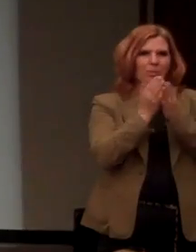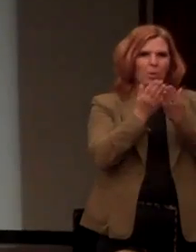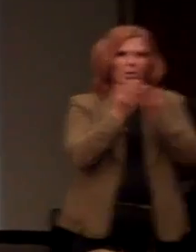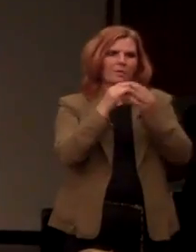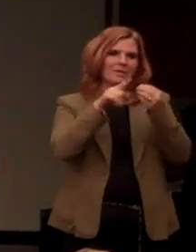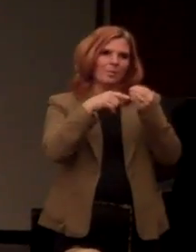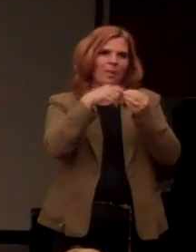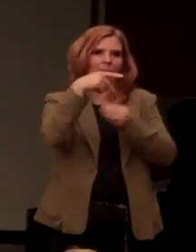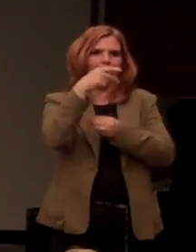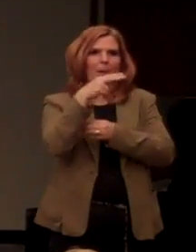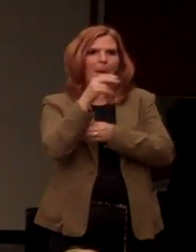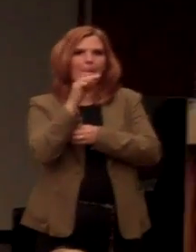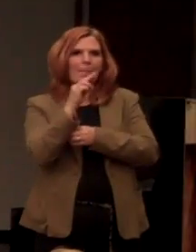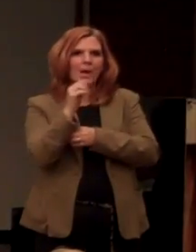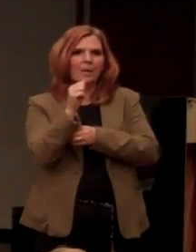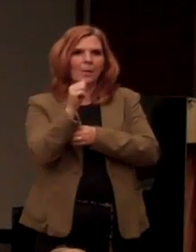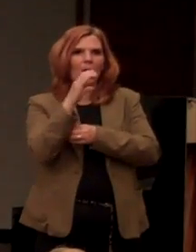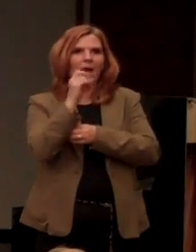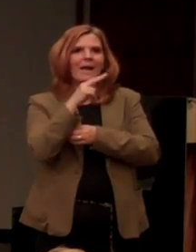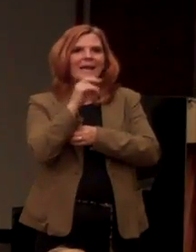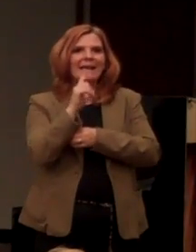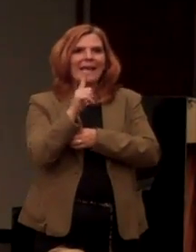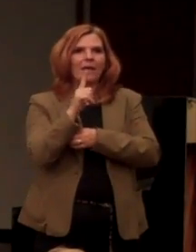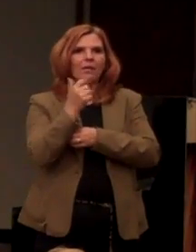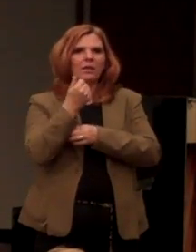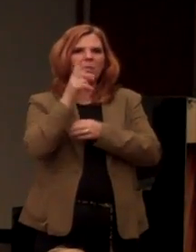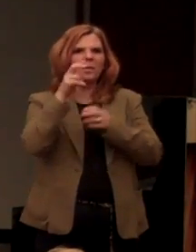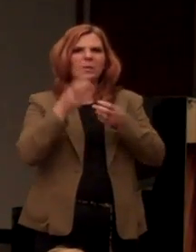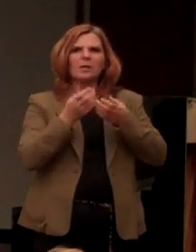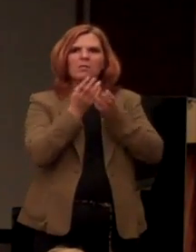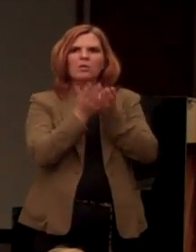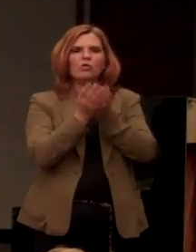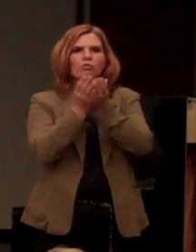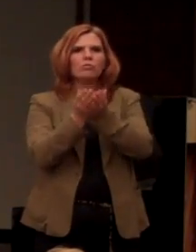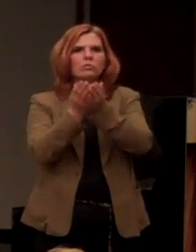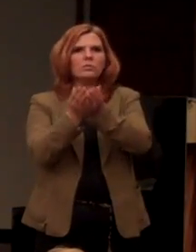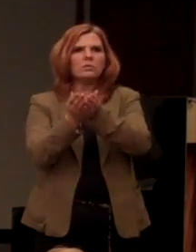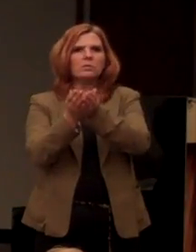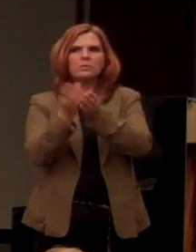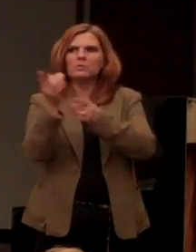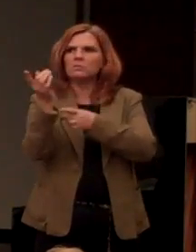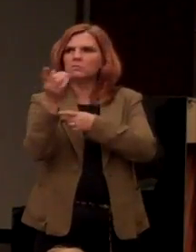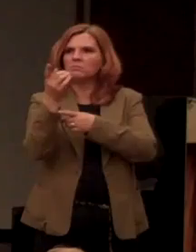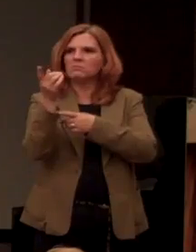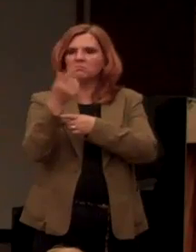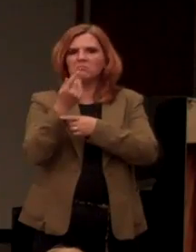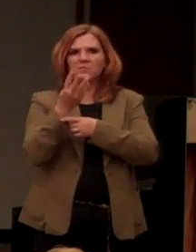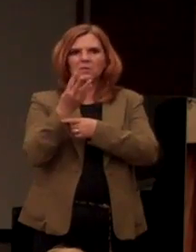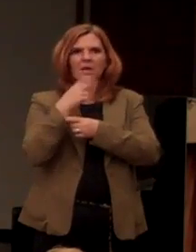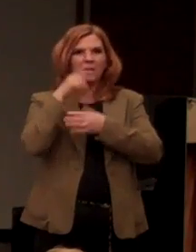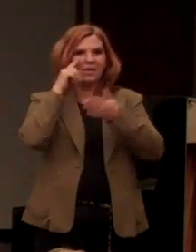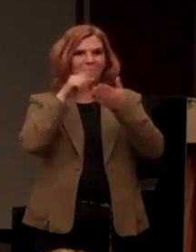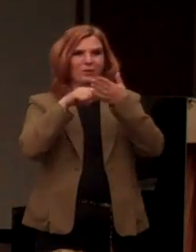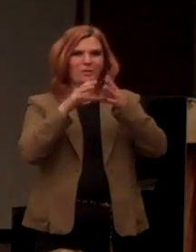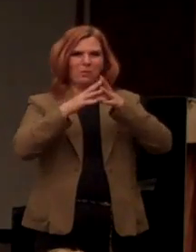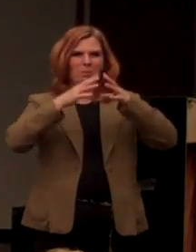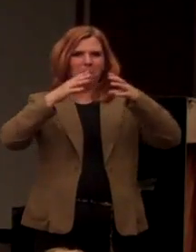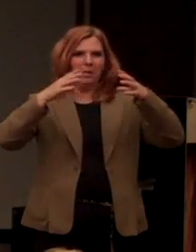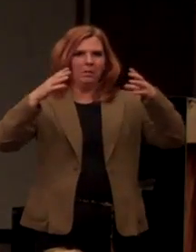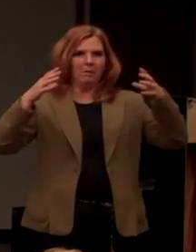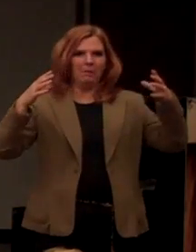Canal. And anybody been on a cruise through the Panama Canal? Okay. Did you ever notice those